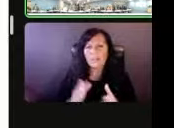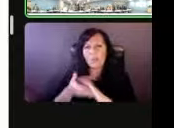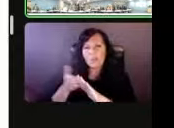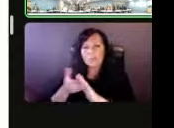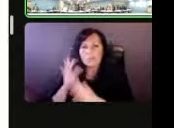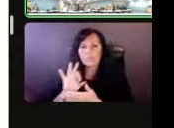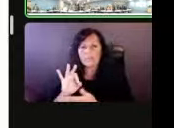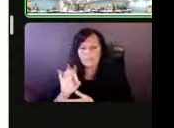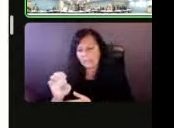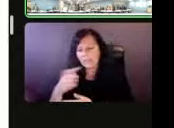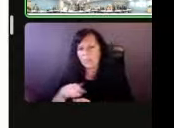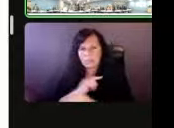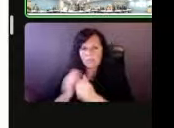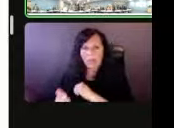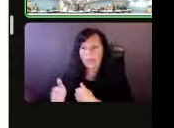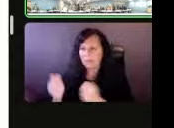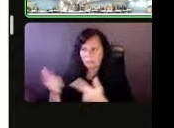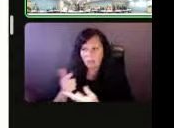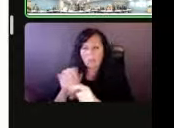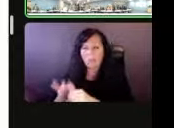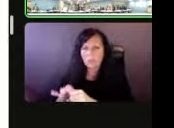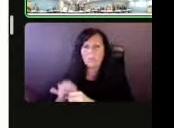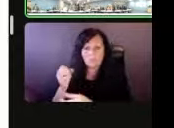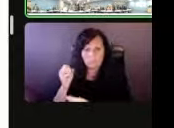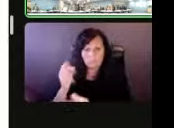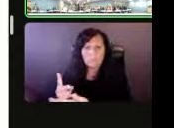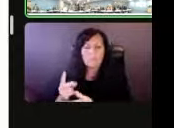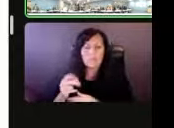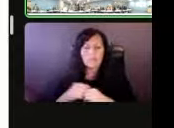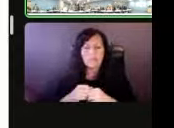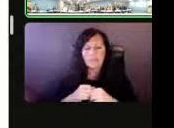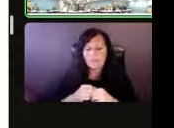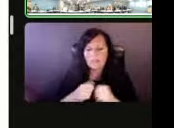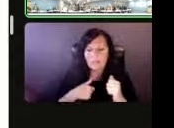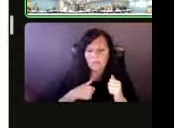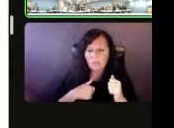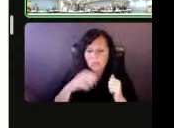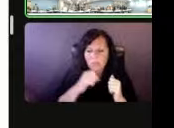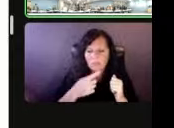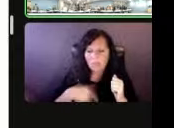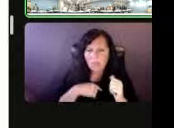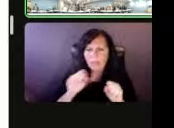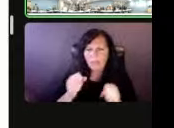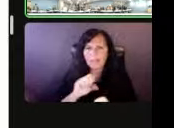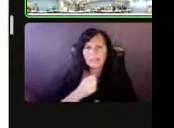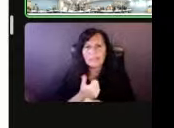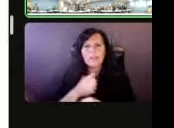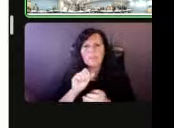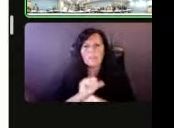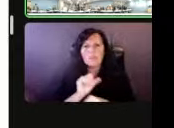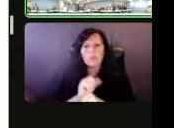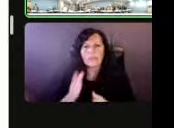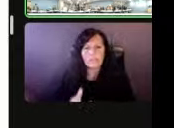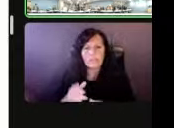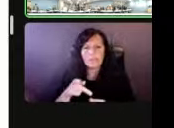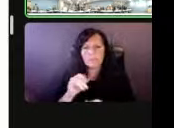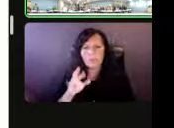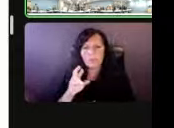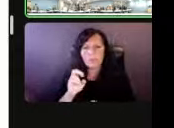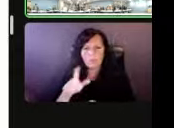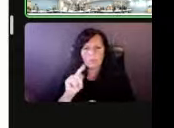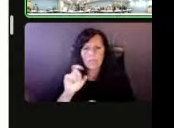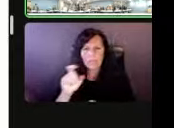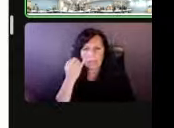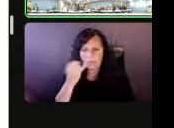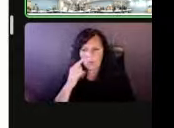there's, I guess, a possibility that we could get an employee payroll tax, does this include any of